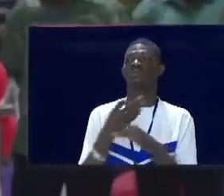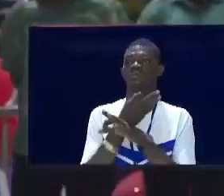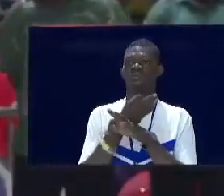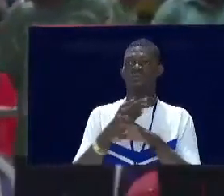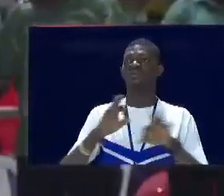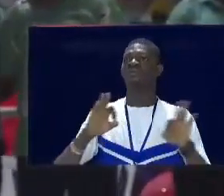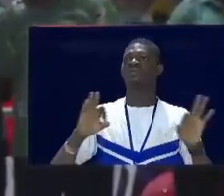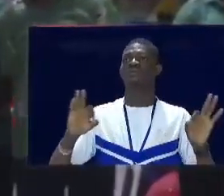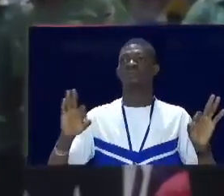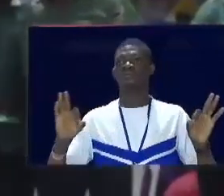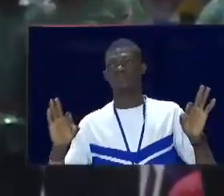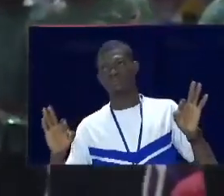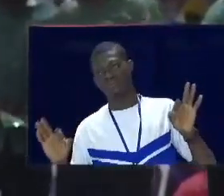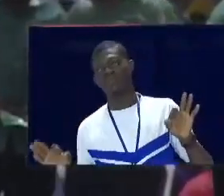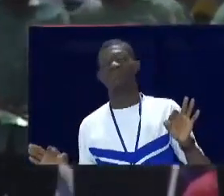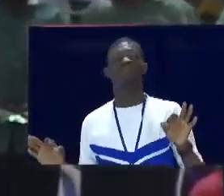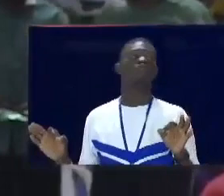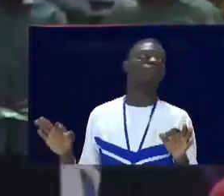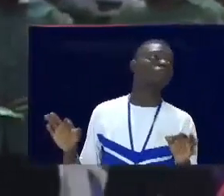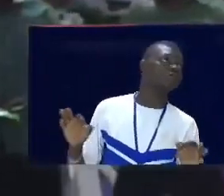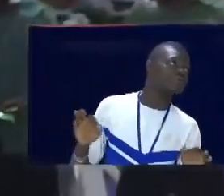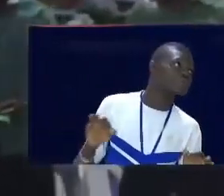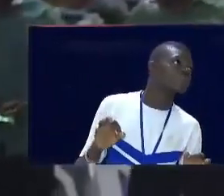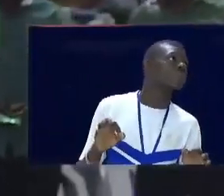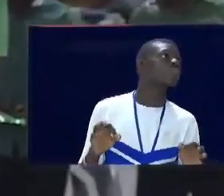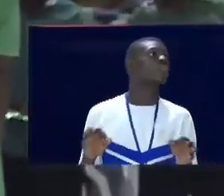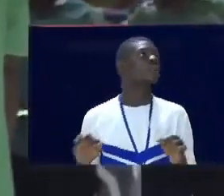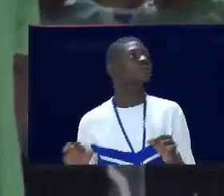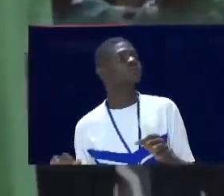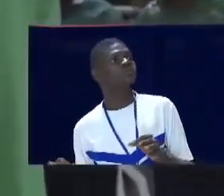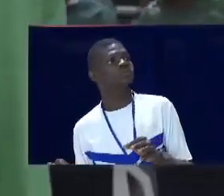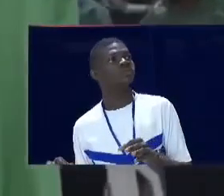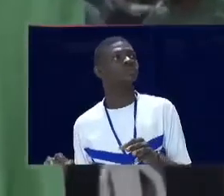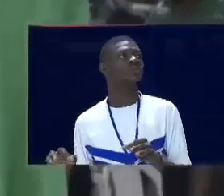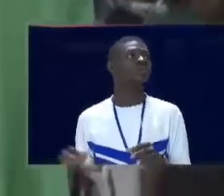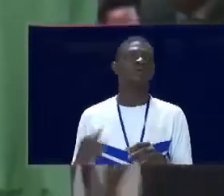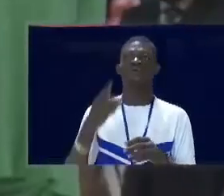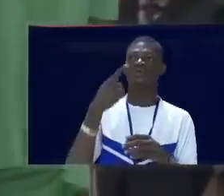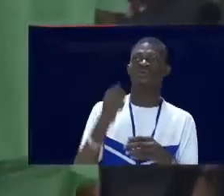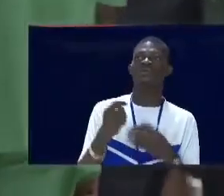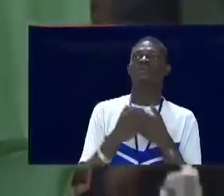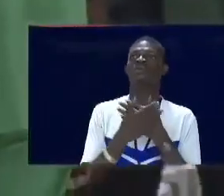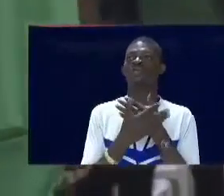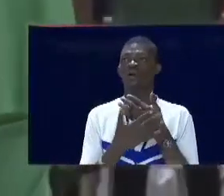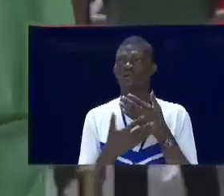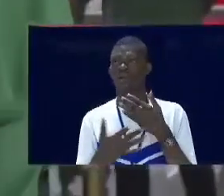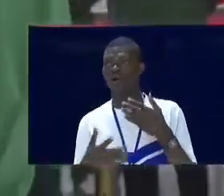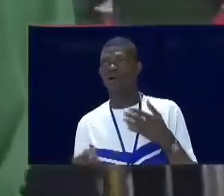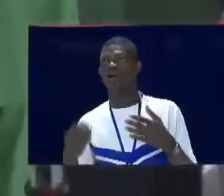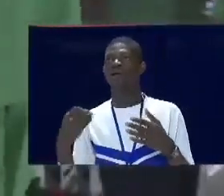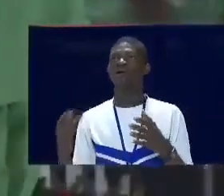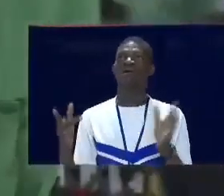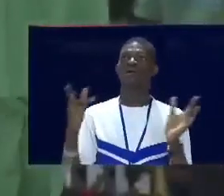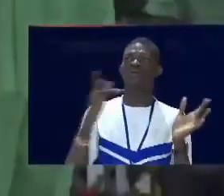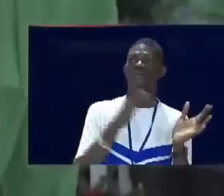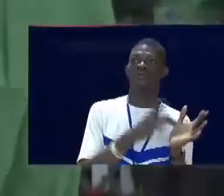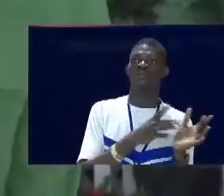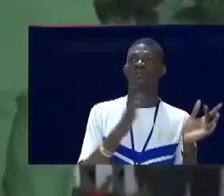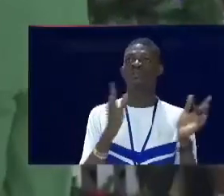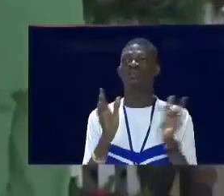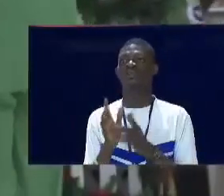Sorrow, oh, double portion, it's mine right now. I have the double portion of power. The blood